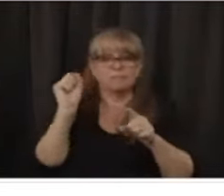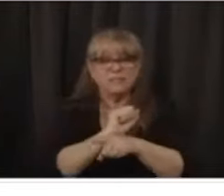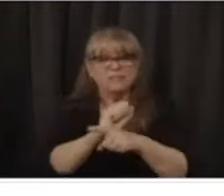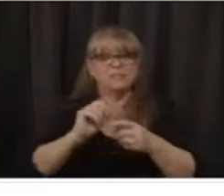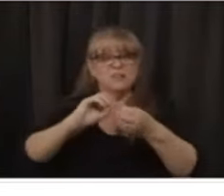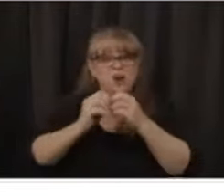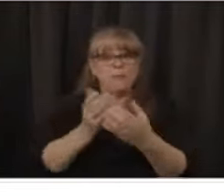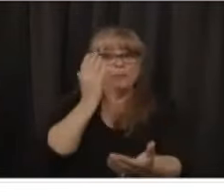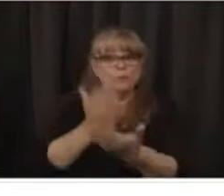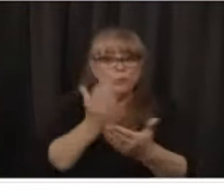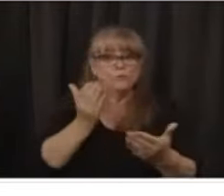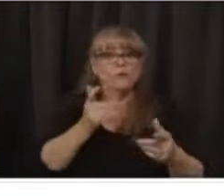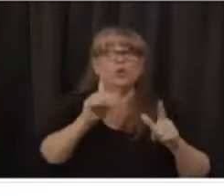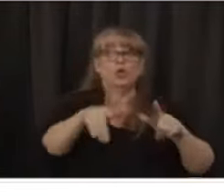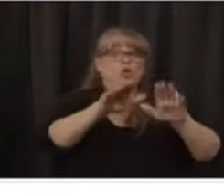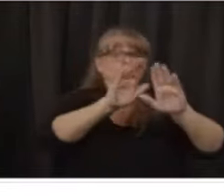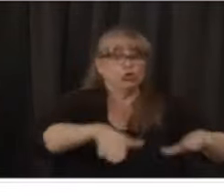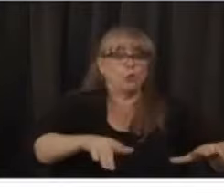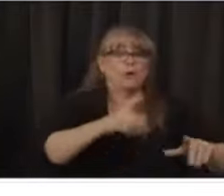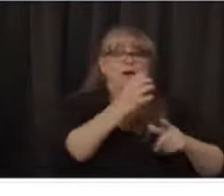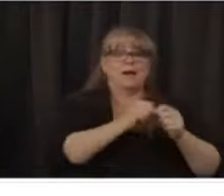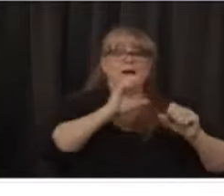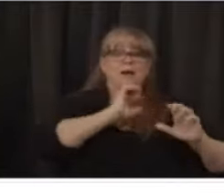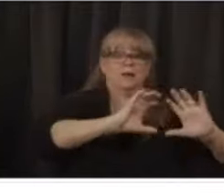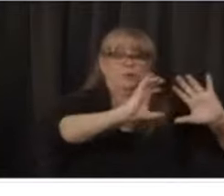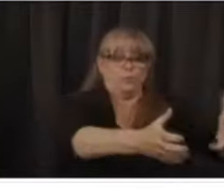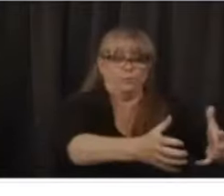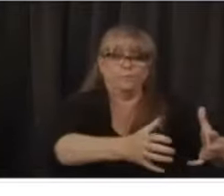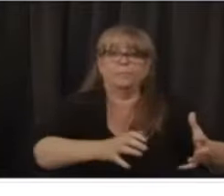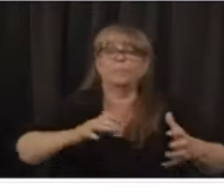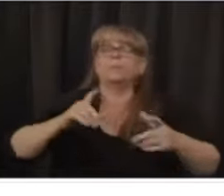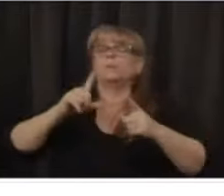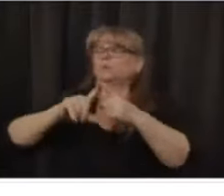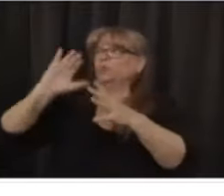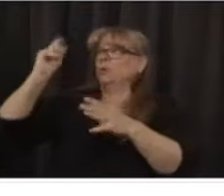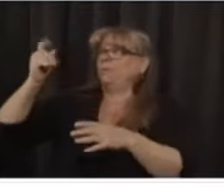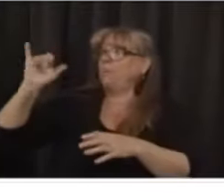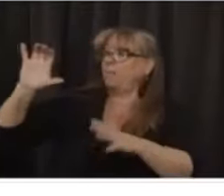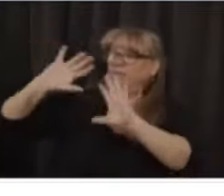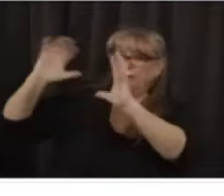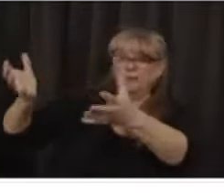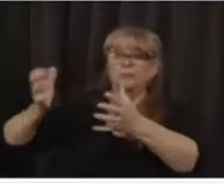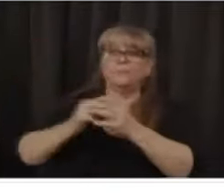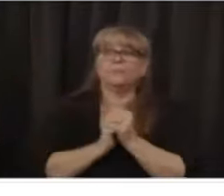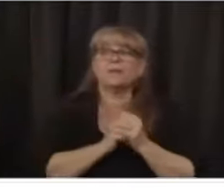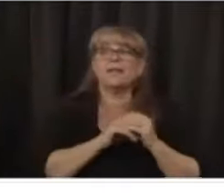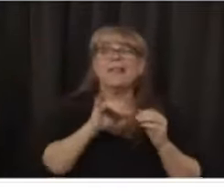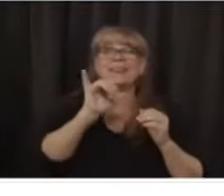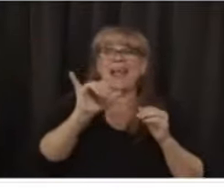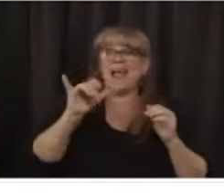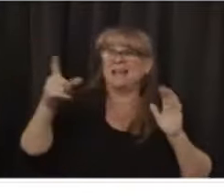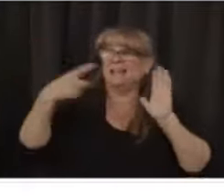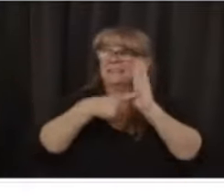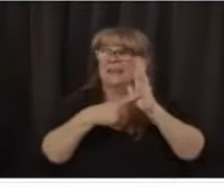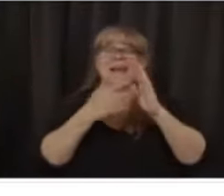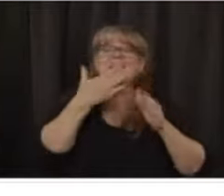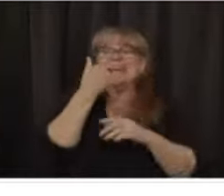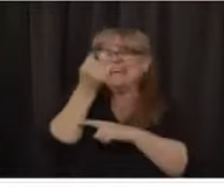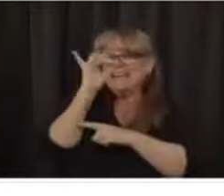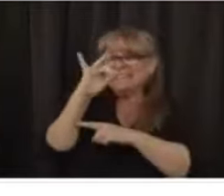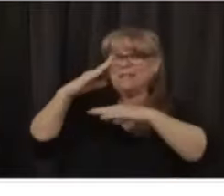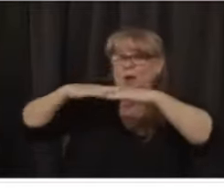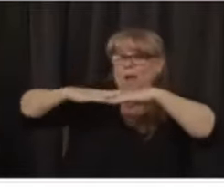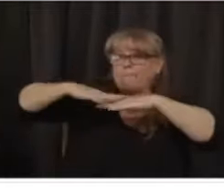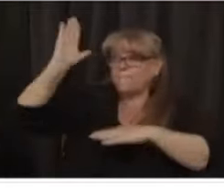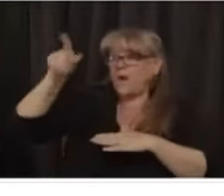compared to all other Coloradans. And so what's shown in this figure is the age group of 18-plus-year-olds, so anyone who's an adult in